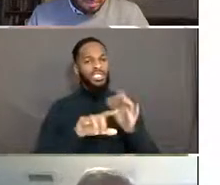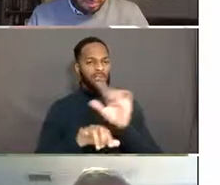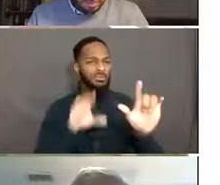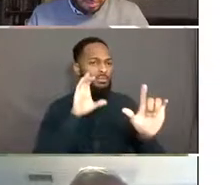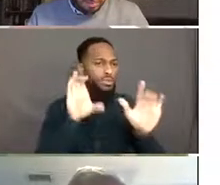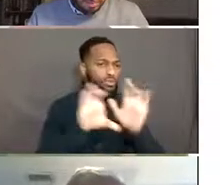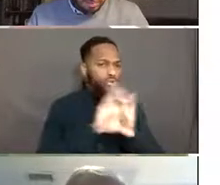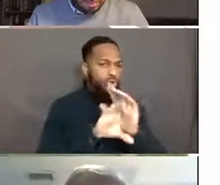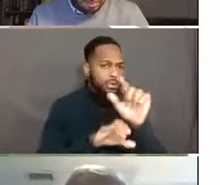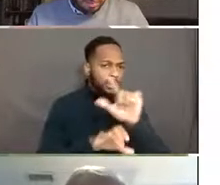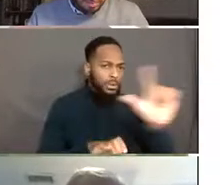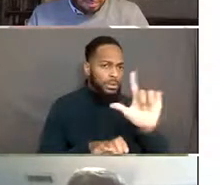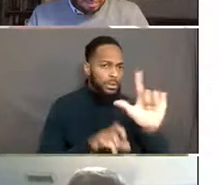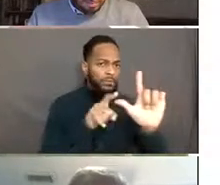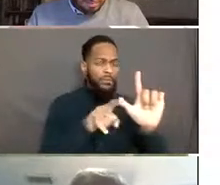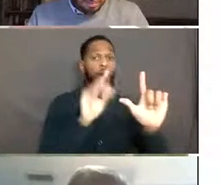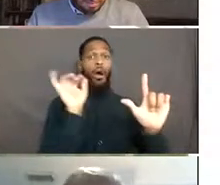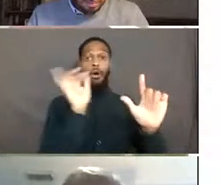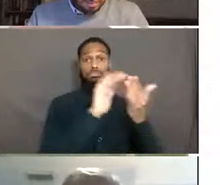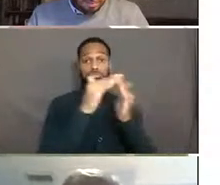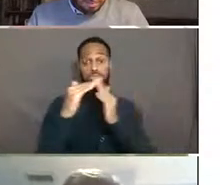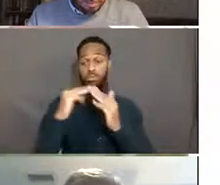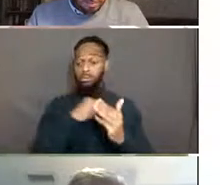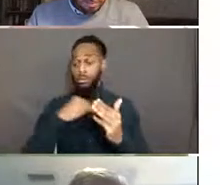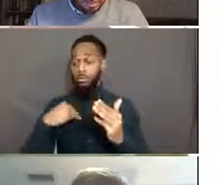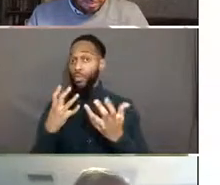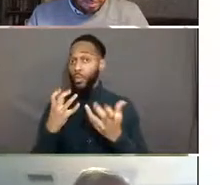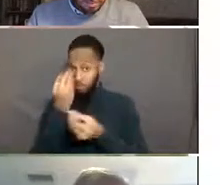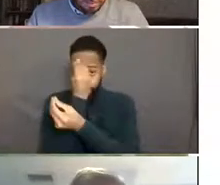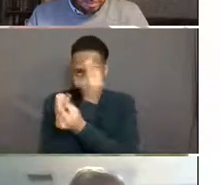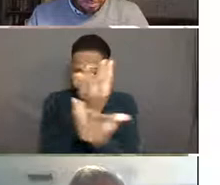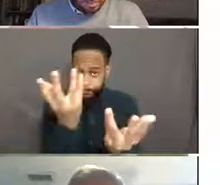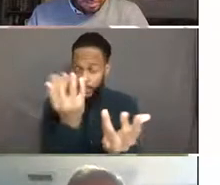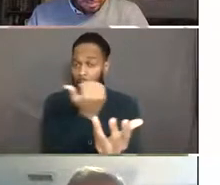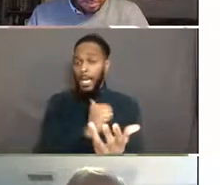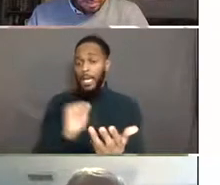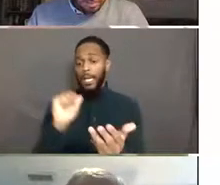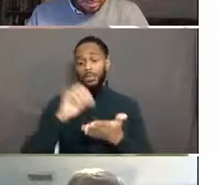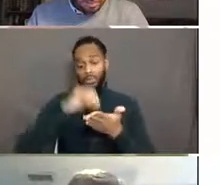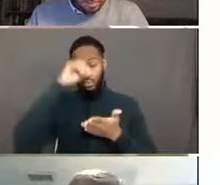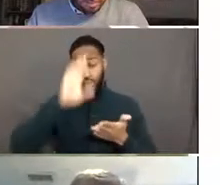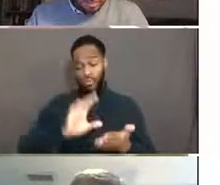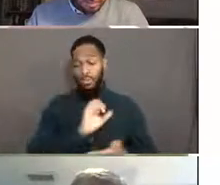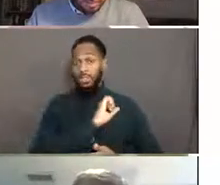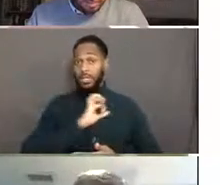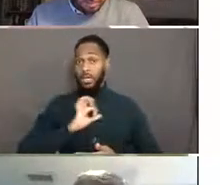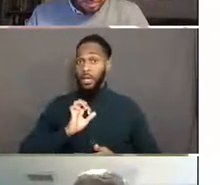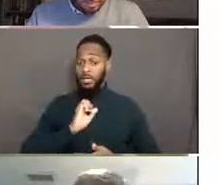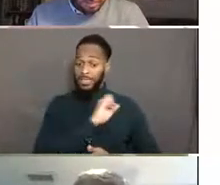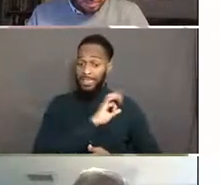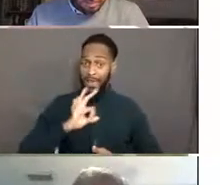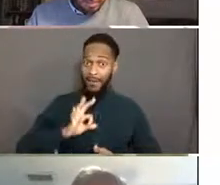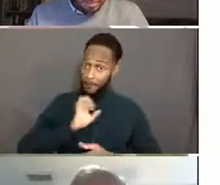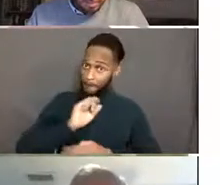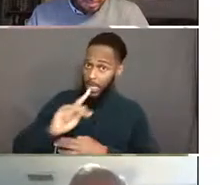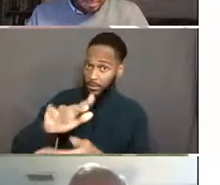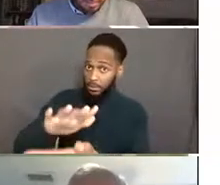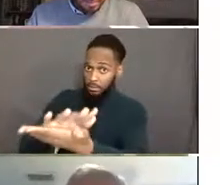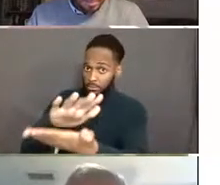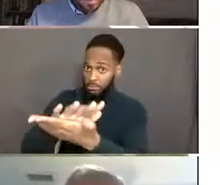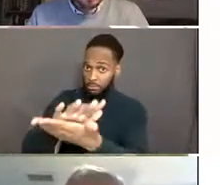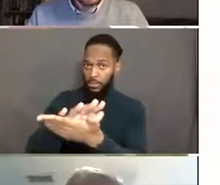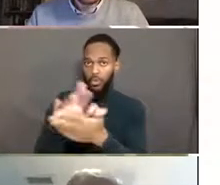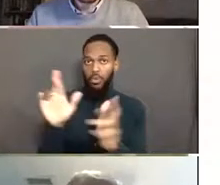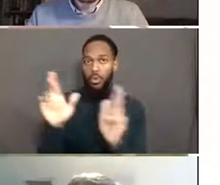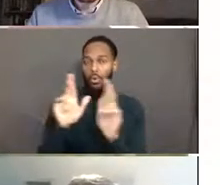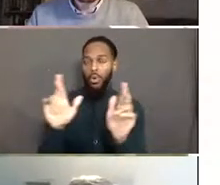Also, community members, we wanted you to know, any student or staff member that comes back on a campus when we're ready, we will